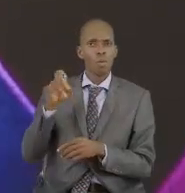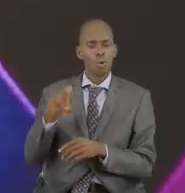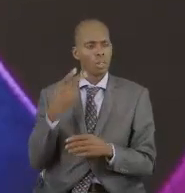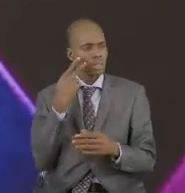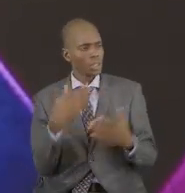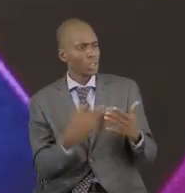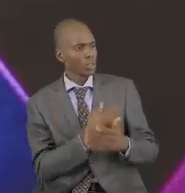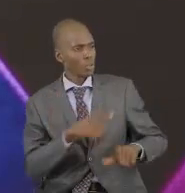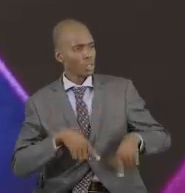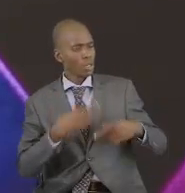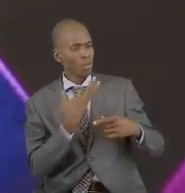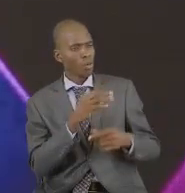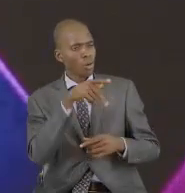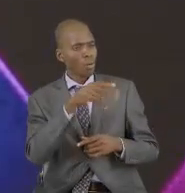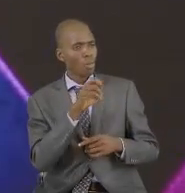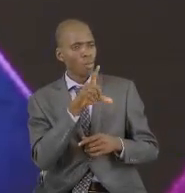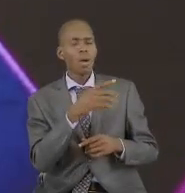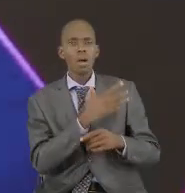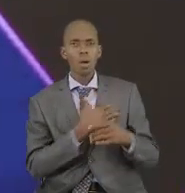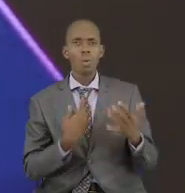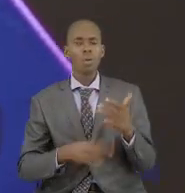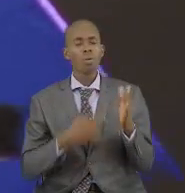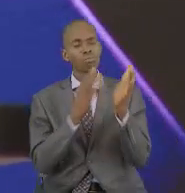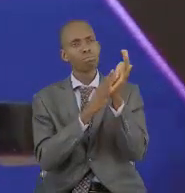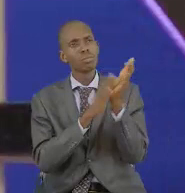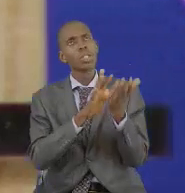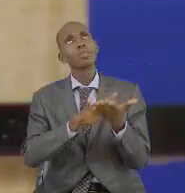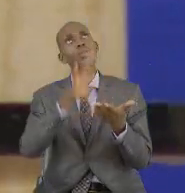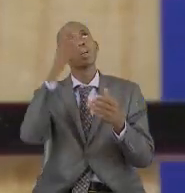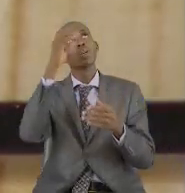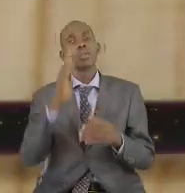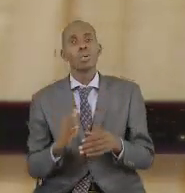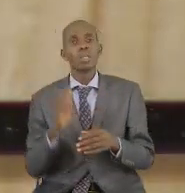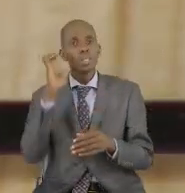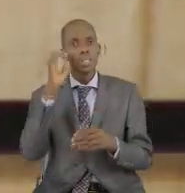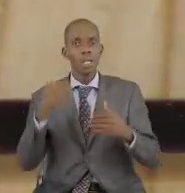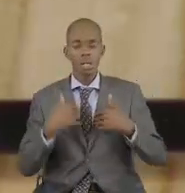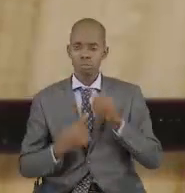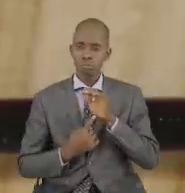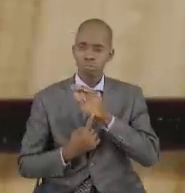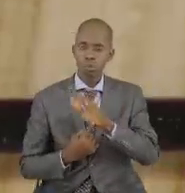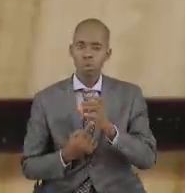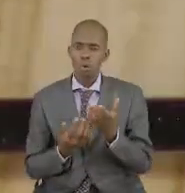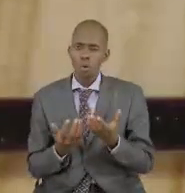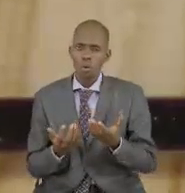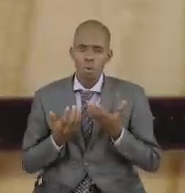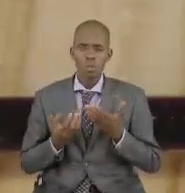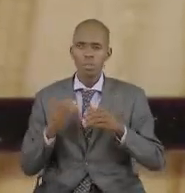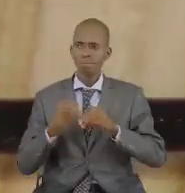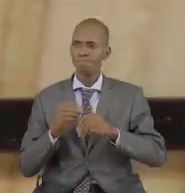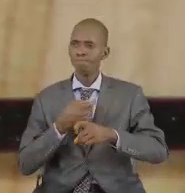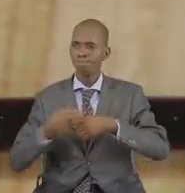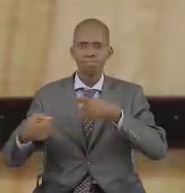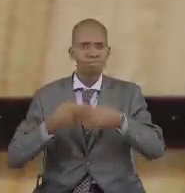they glorified God in me. He had manifested zeal and earnestness in the persecution of the